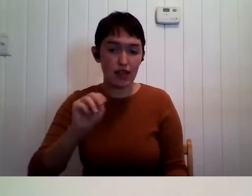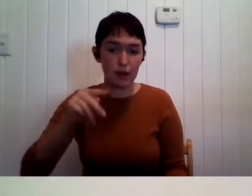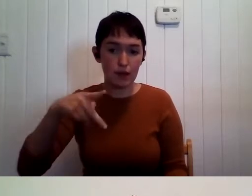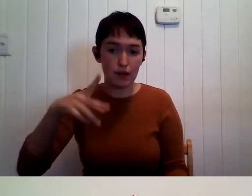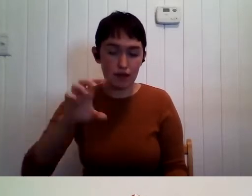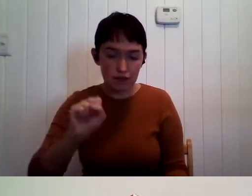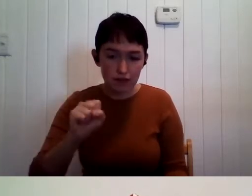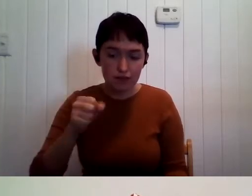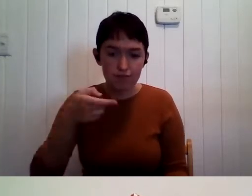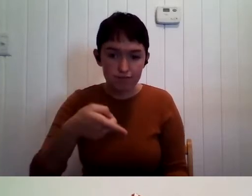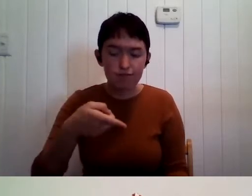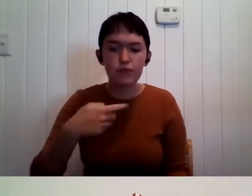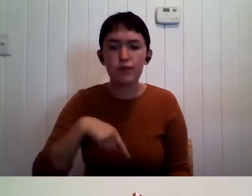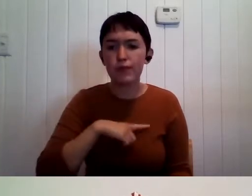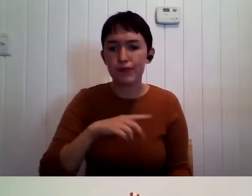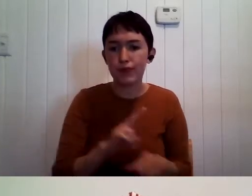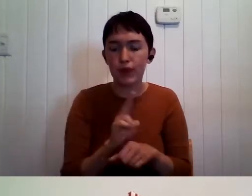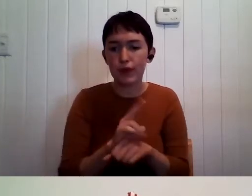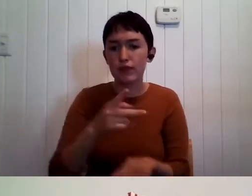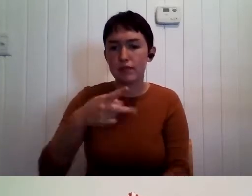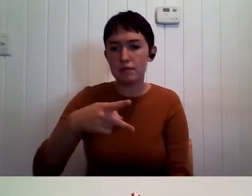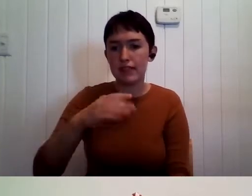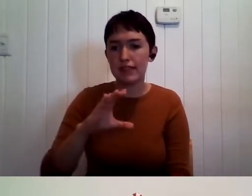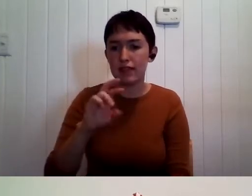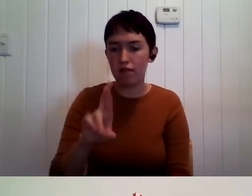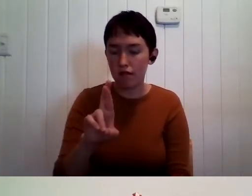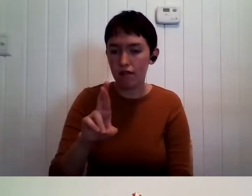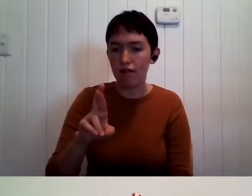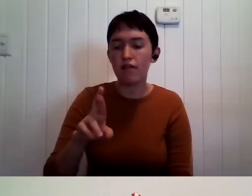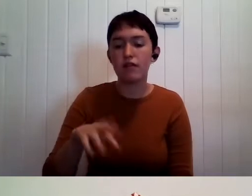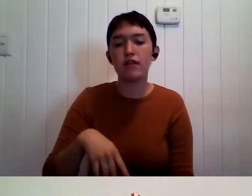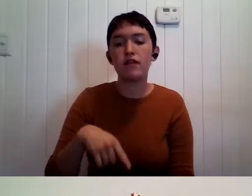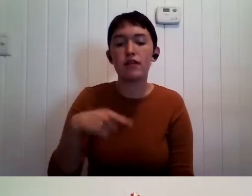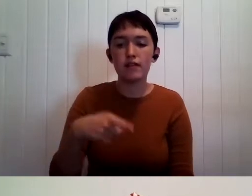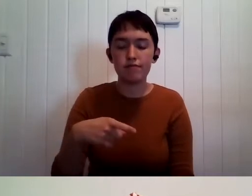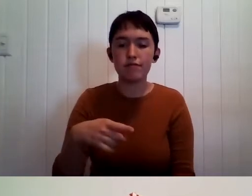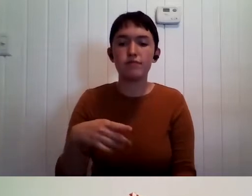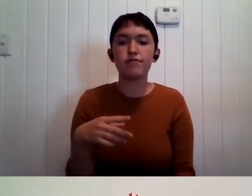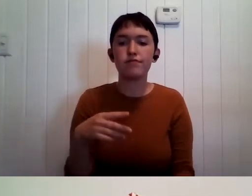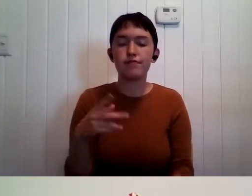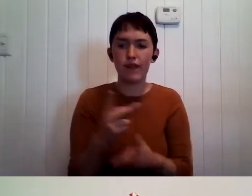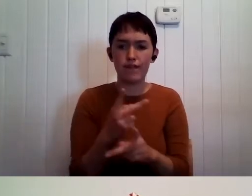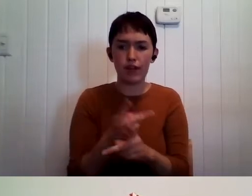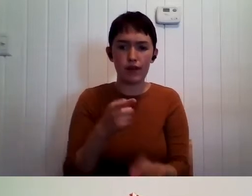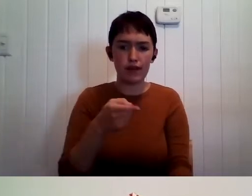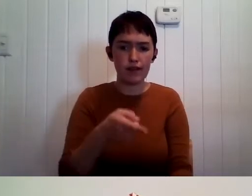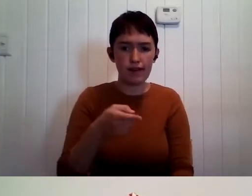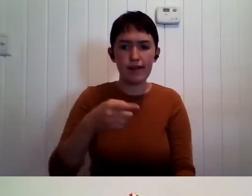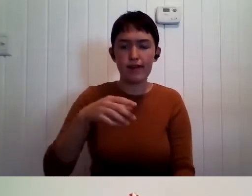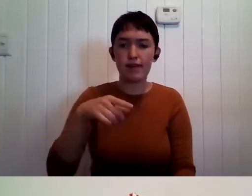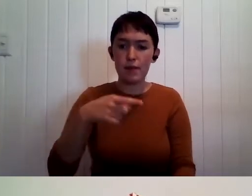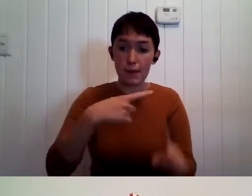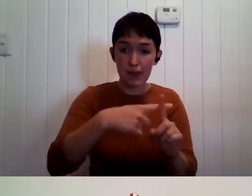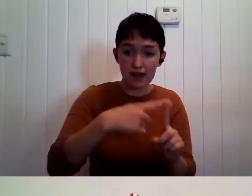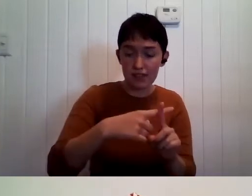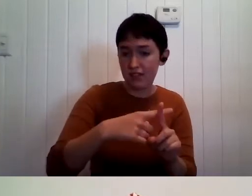called PCR, the polymerase chain reaction, to be able to determine if that sample is positive or not. And so